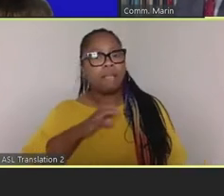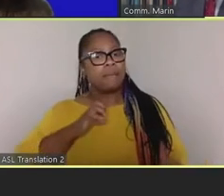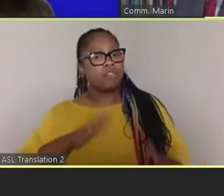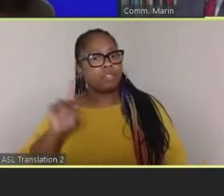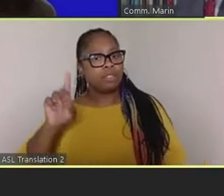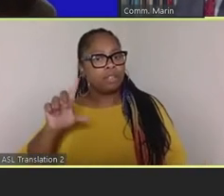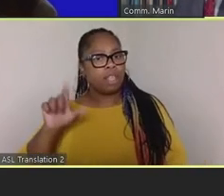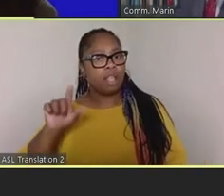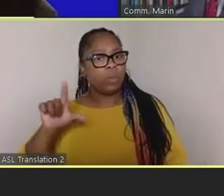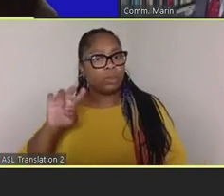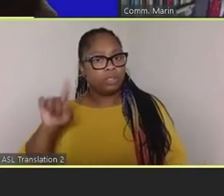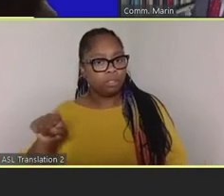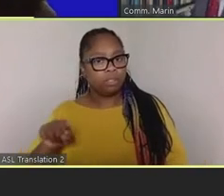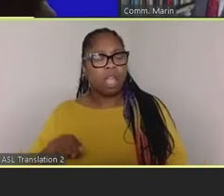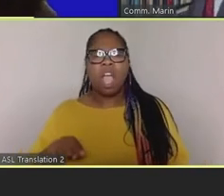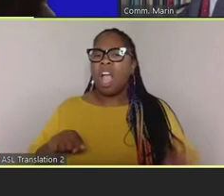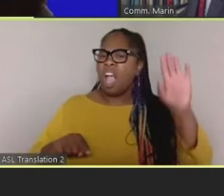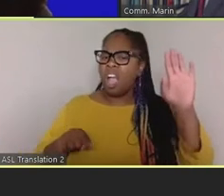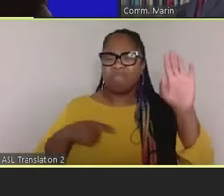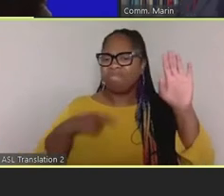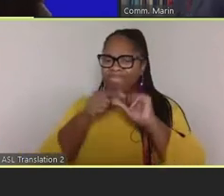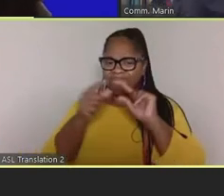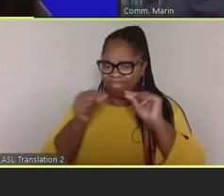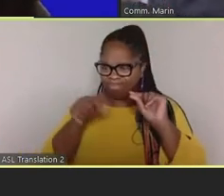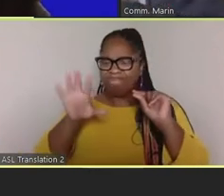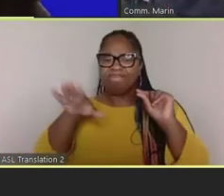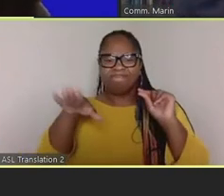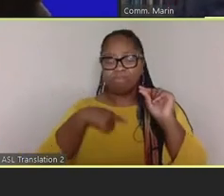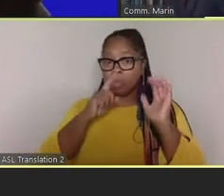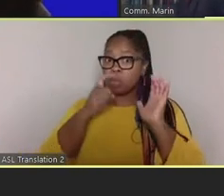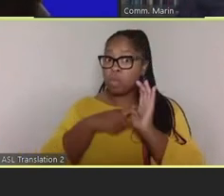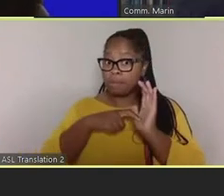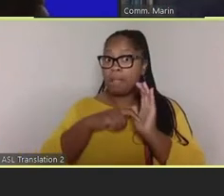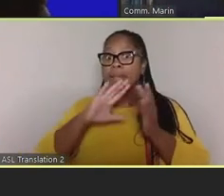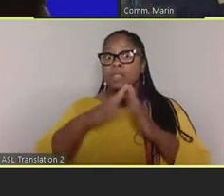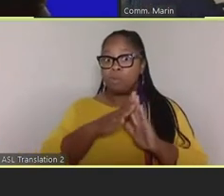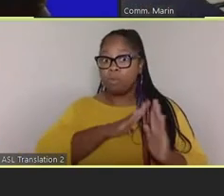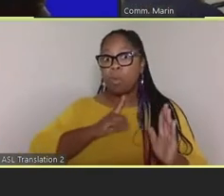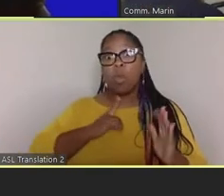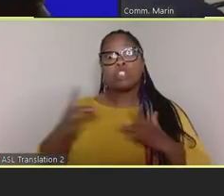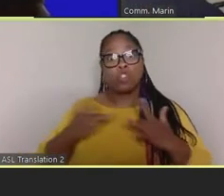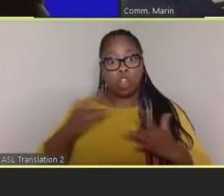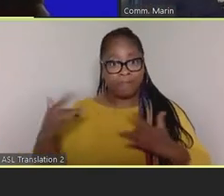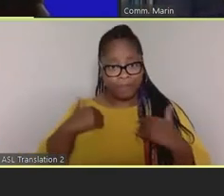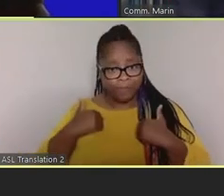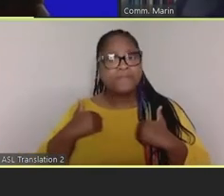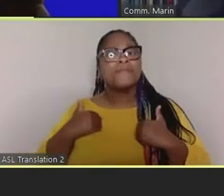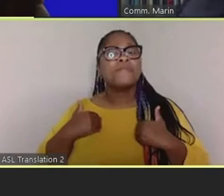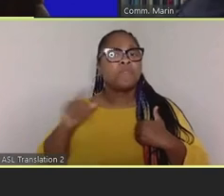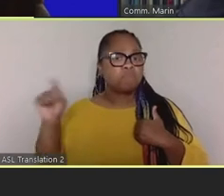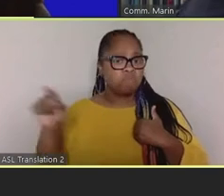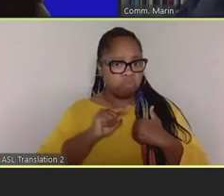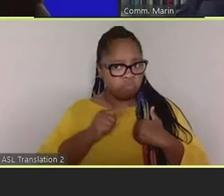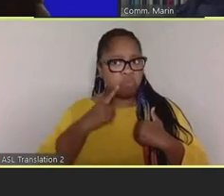Hoos. I just want to say that while I recognize the community board's concerns that they expressed about this